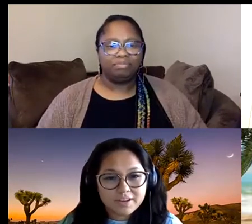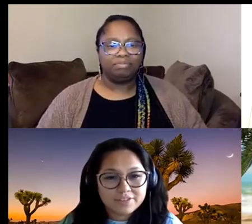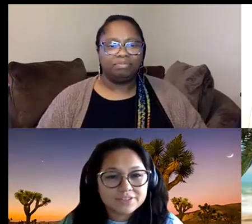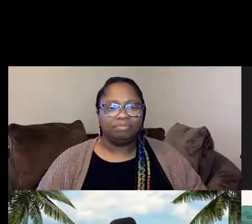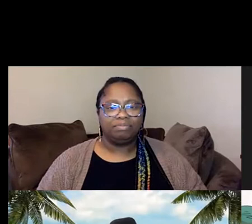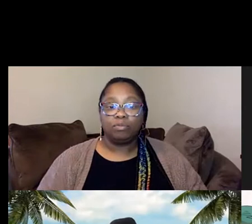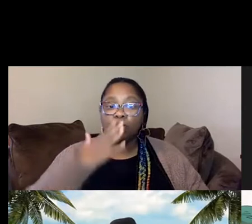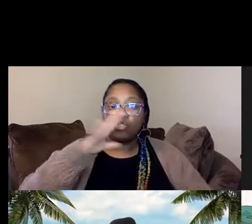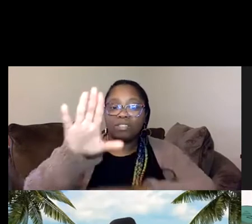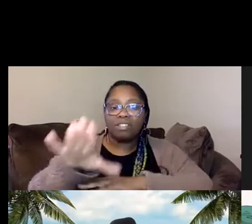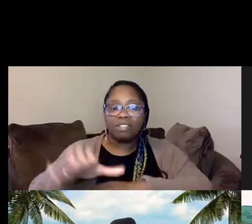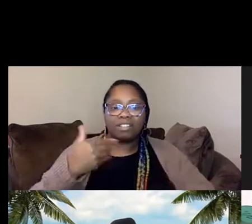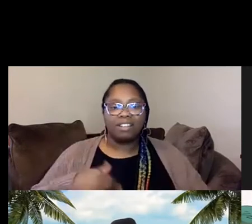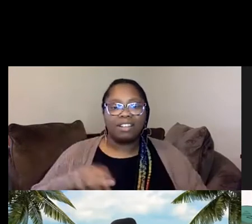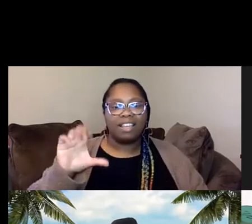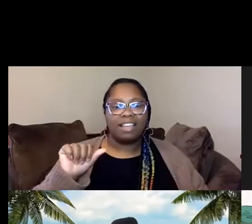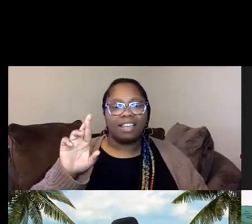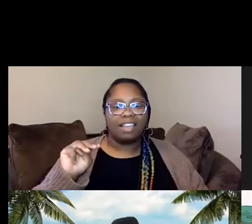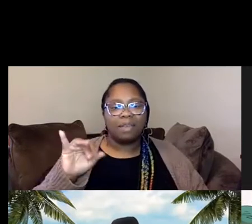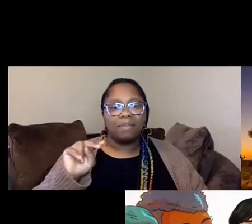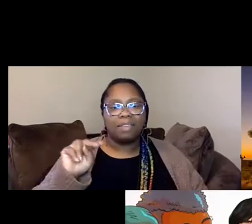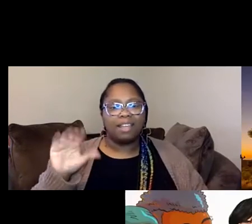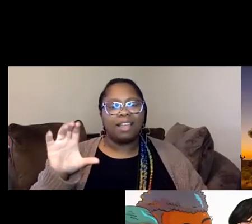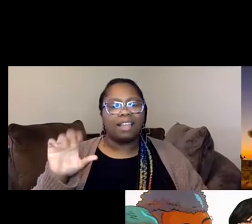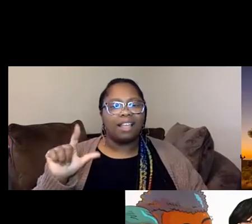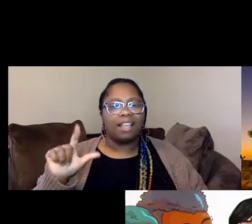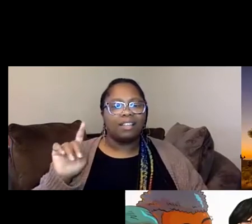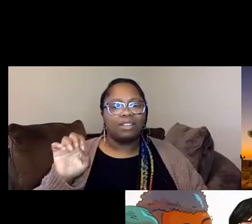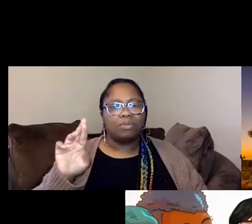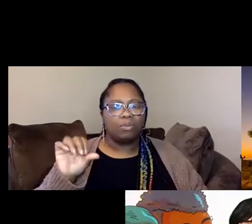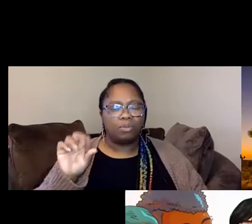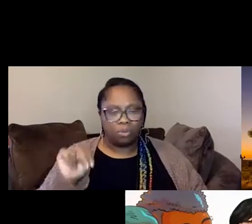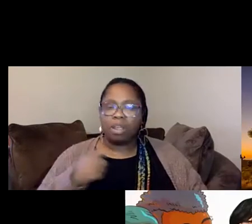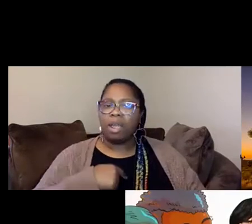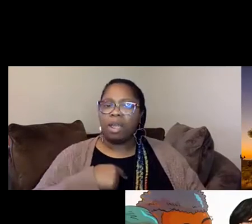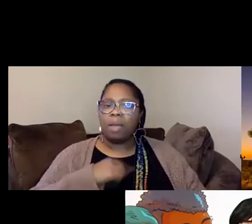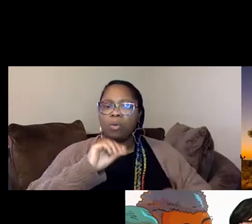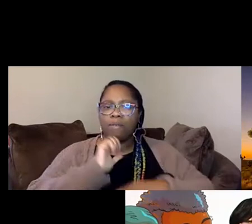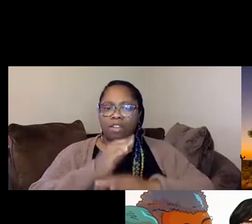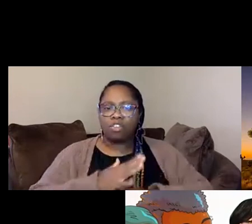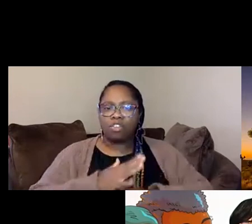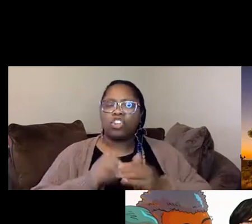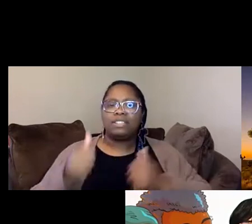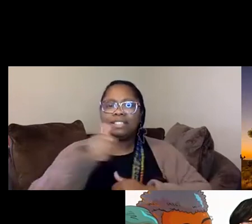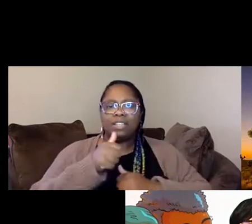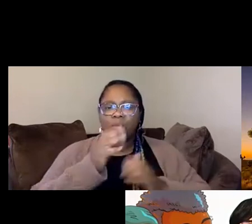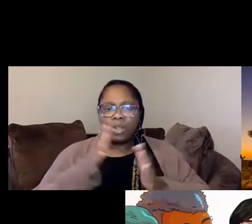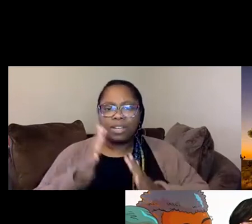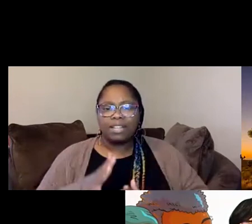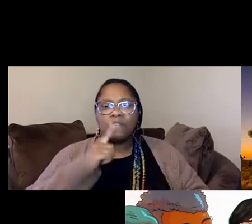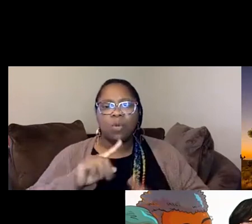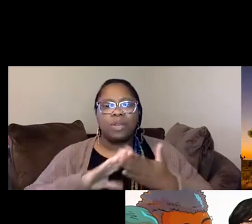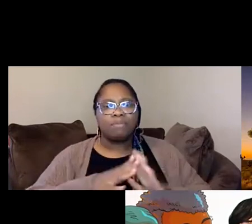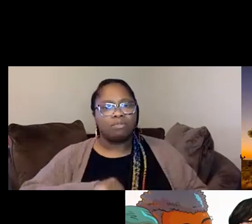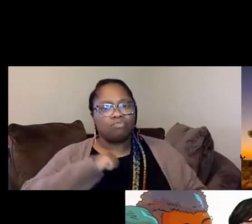Good afternoon, I'm Carmina Calderon. I am a co-founder and senior organizer at the Community Power Collective. And when our